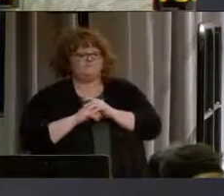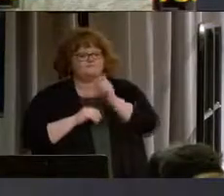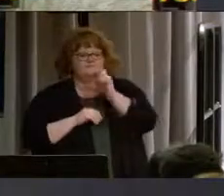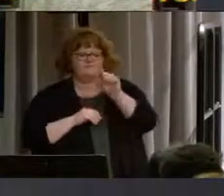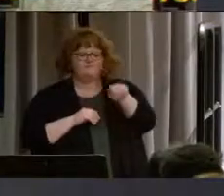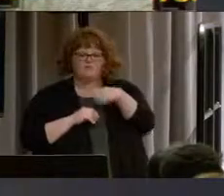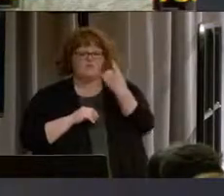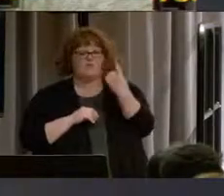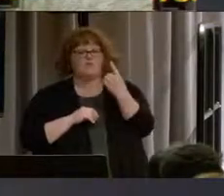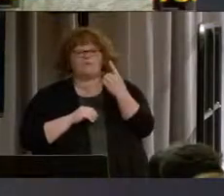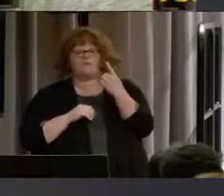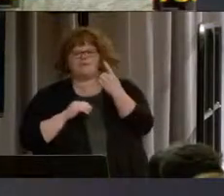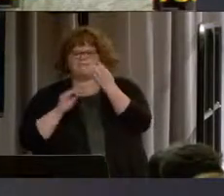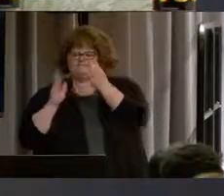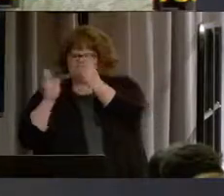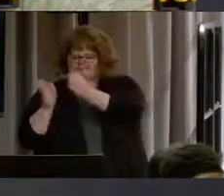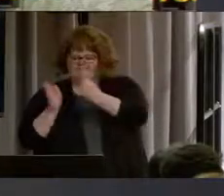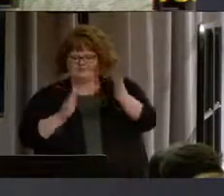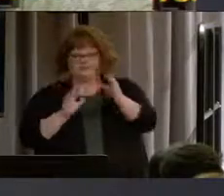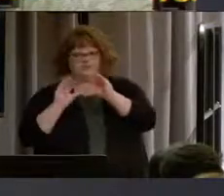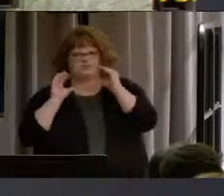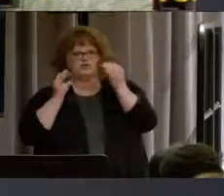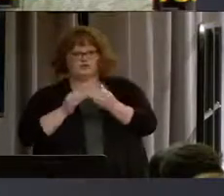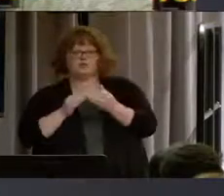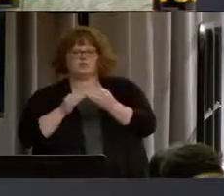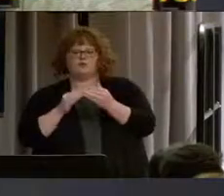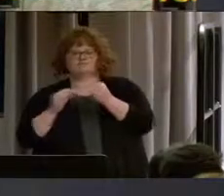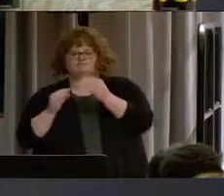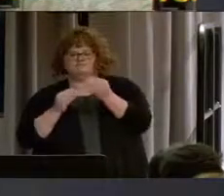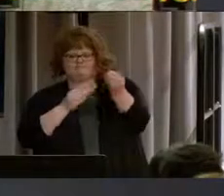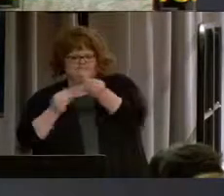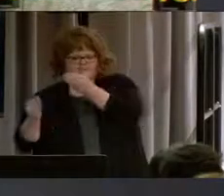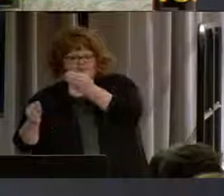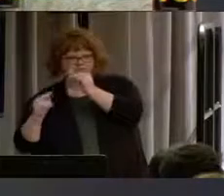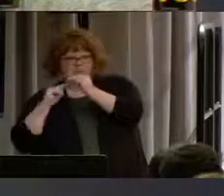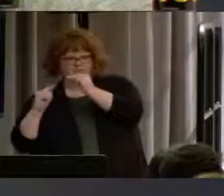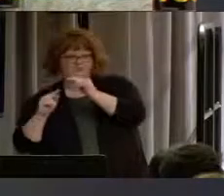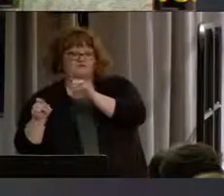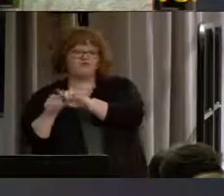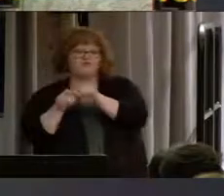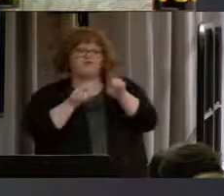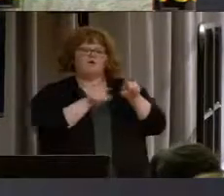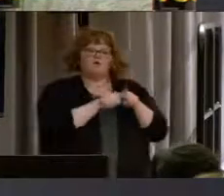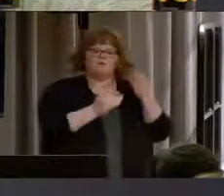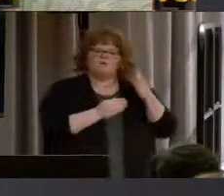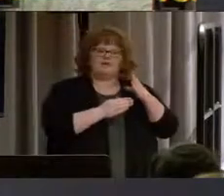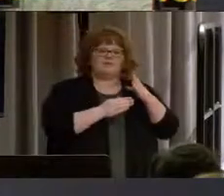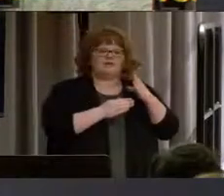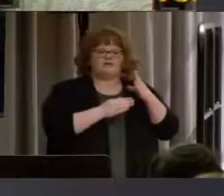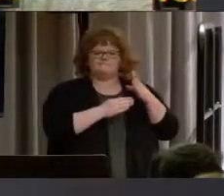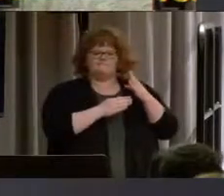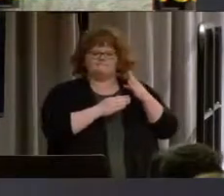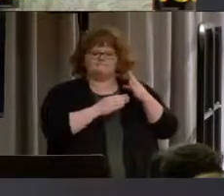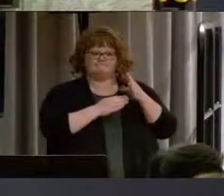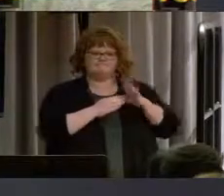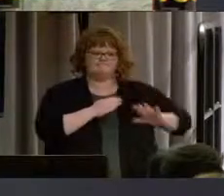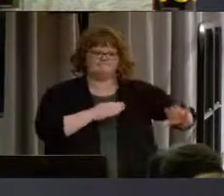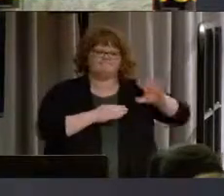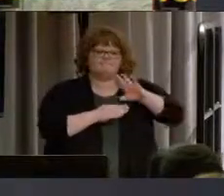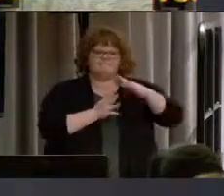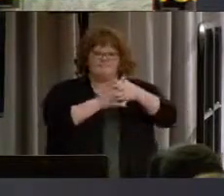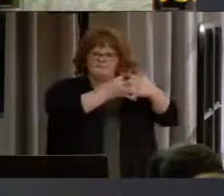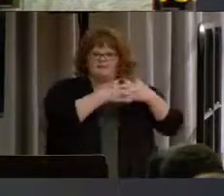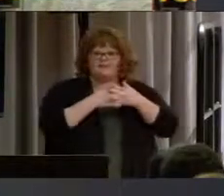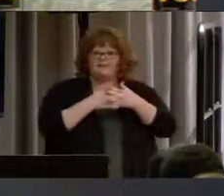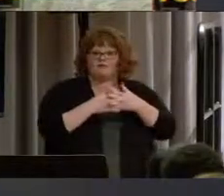group mediation, but from the idea of conflicts that might occur nationally and internationally, so that we might be able to do